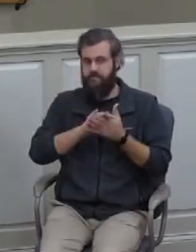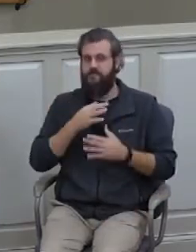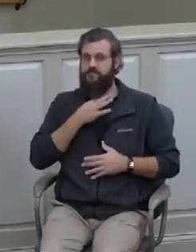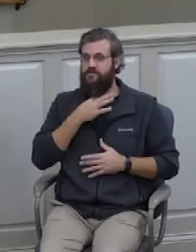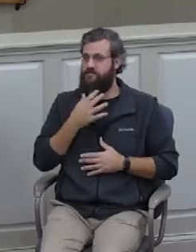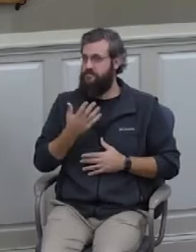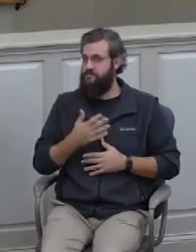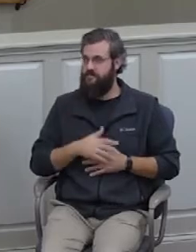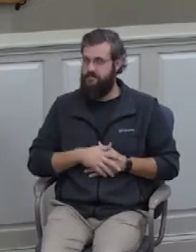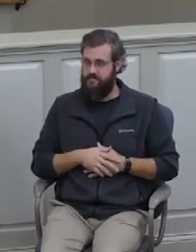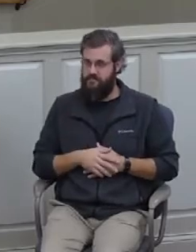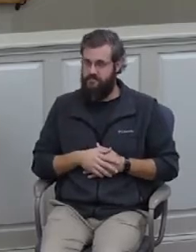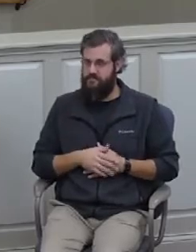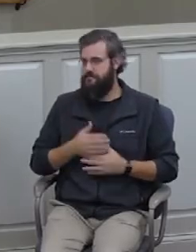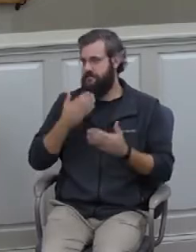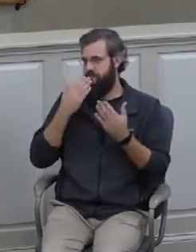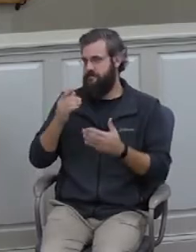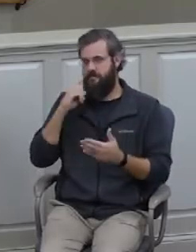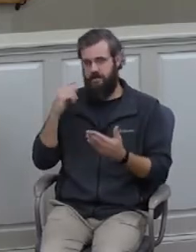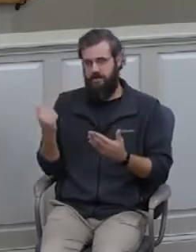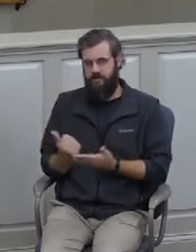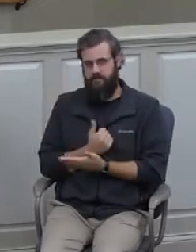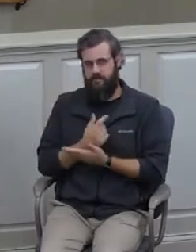But we appreciate everything you've done.